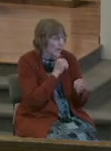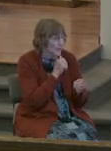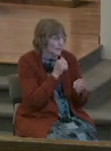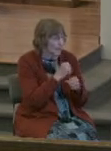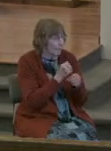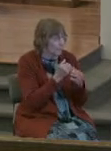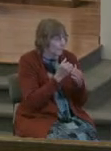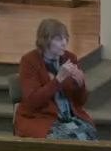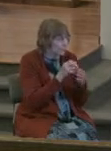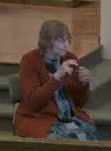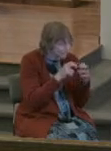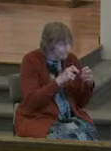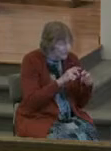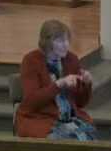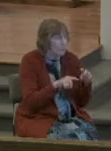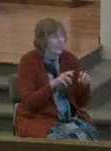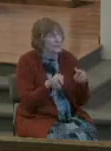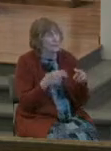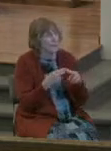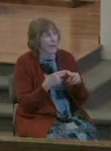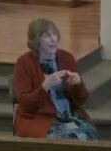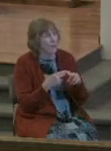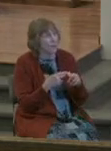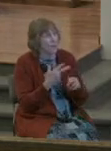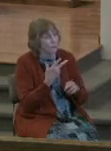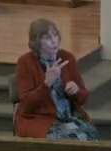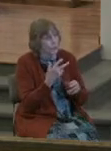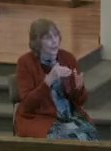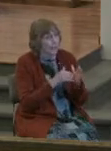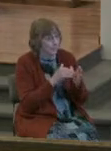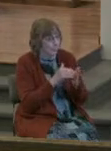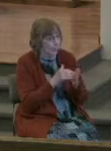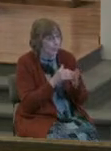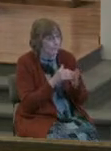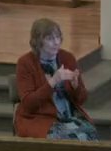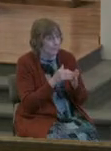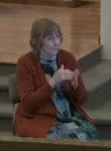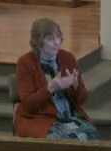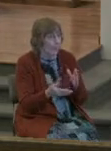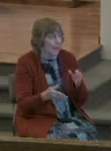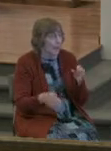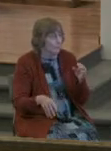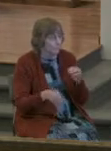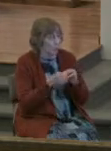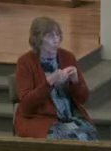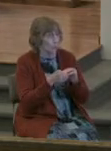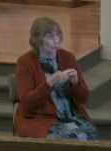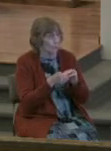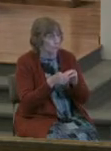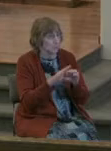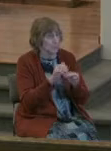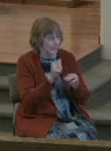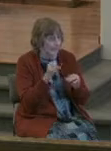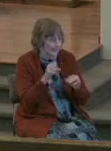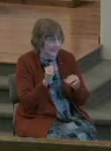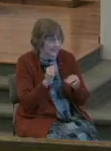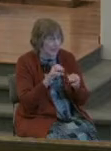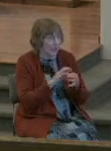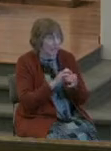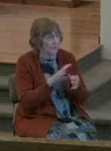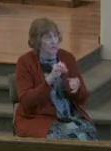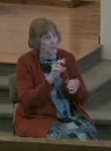they're a couple of weeks old. But there's over 3 million total cases. There have been over 3 million total cases